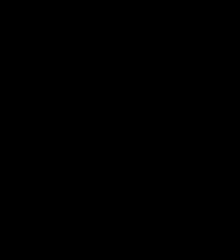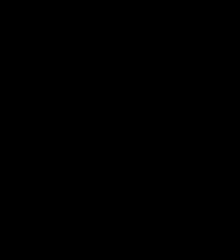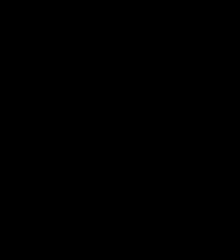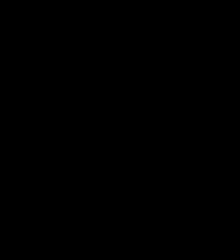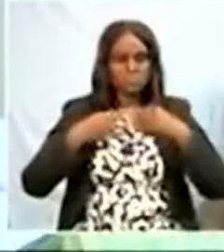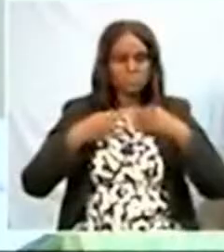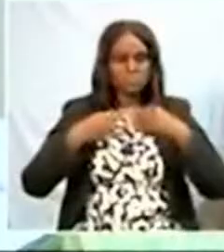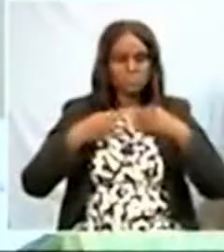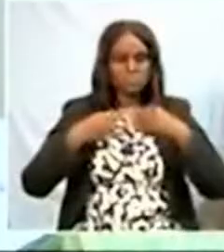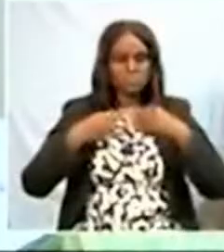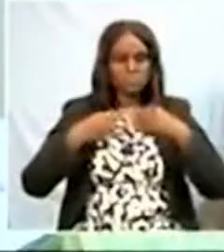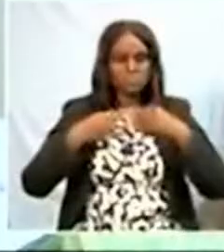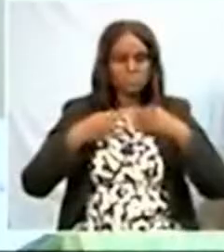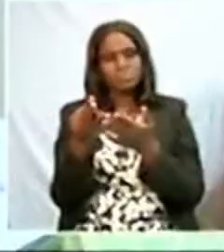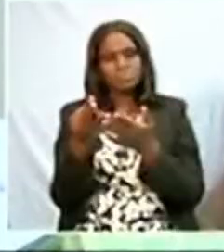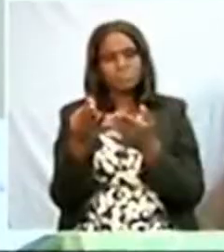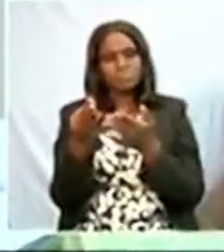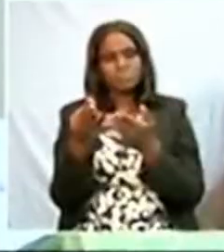the council